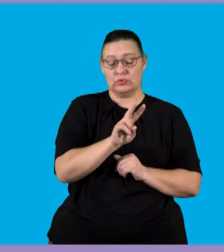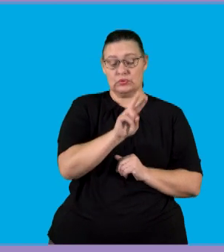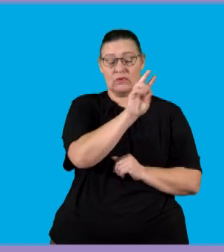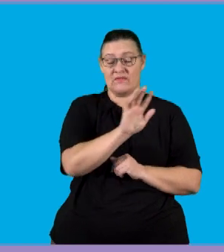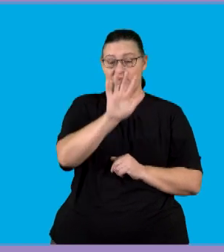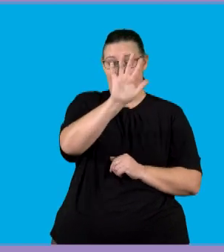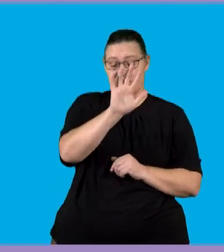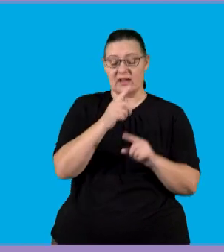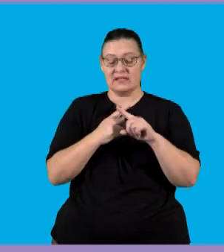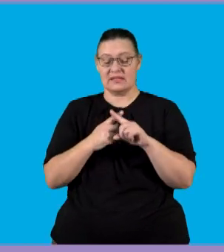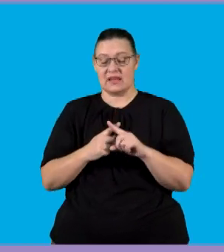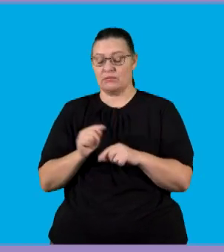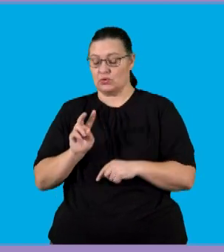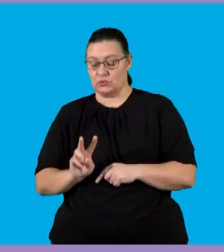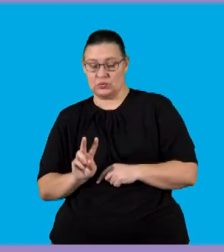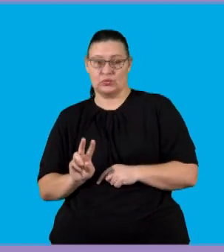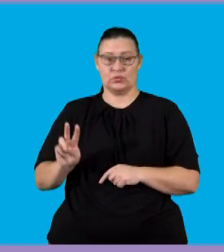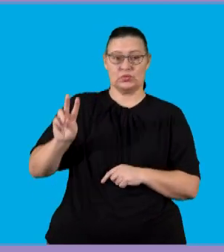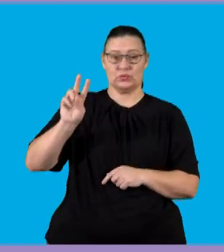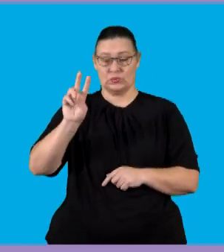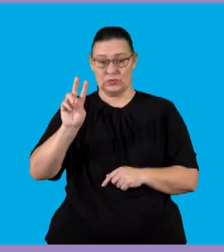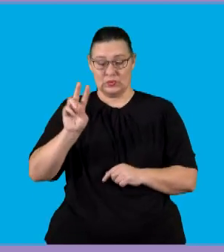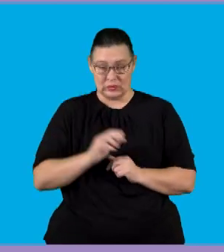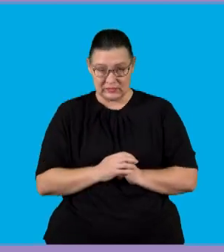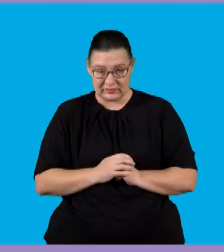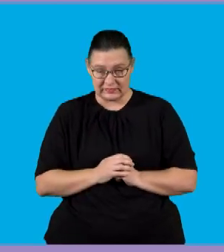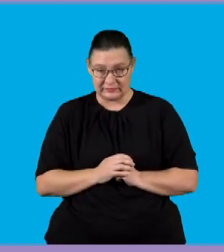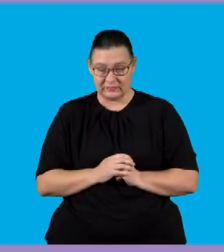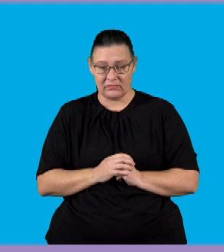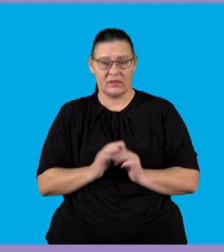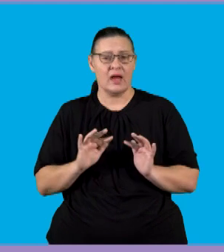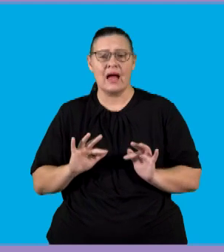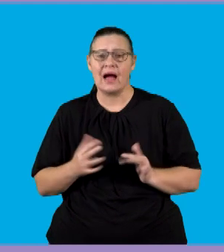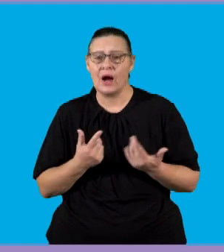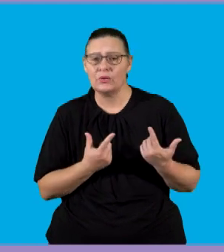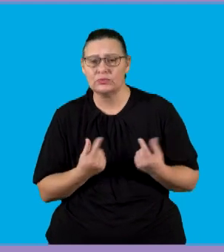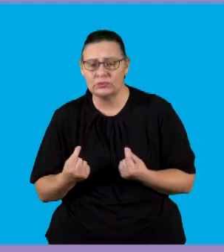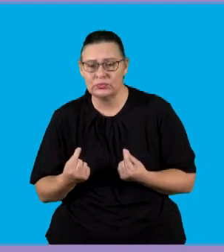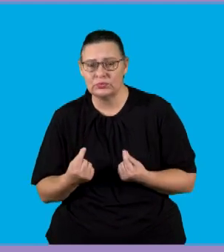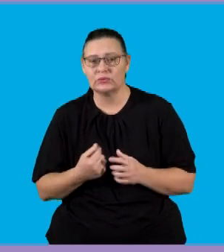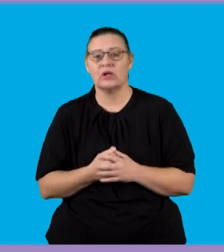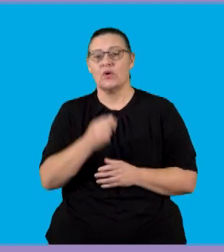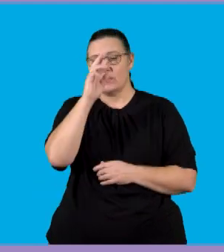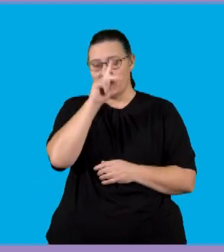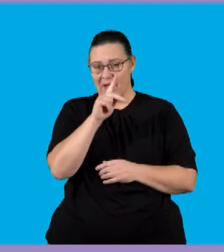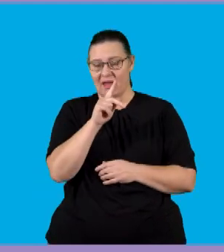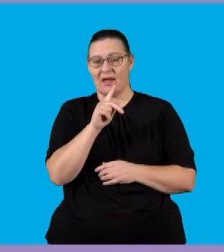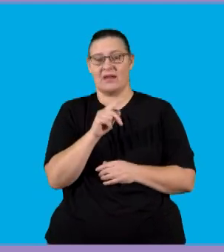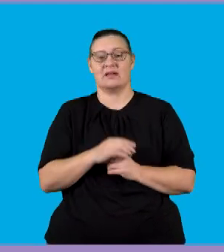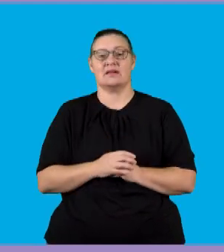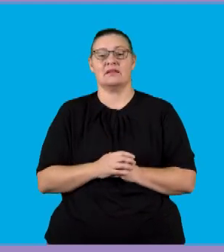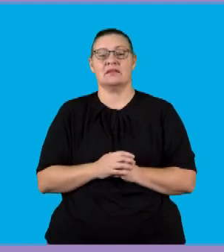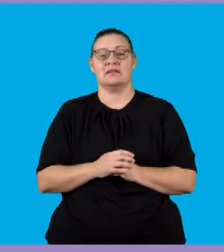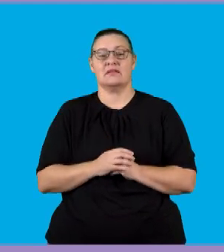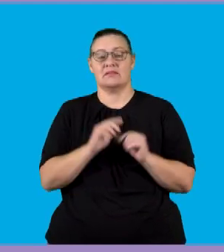2 exponent 5 multiplied by 2 exponent 2. So how are we going to work with this? Remember, we are